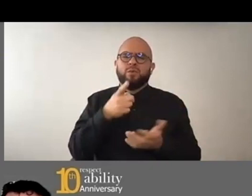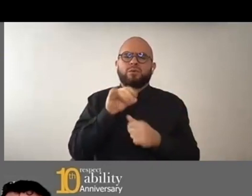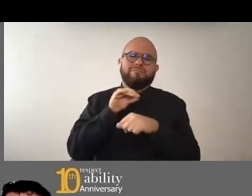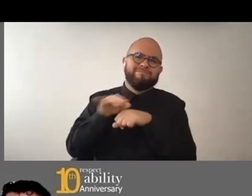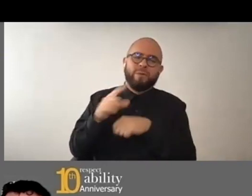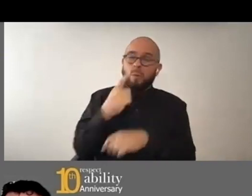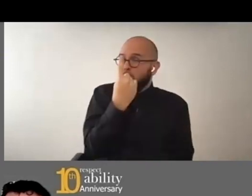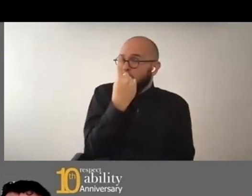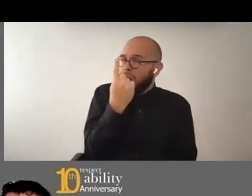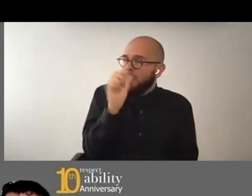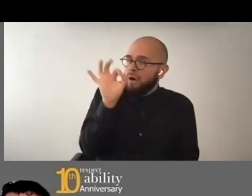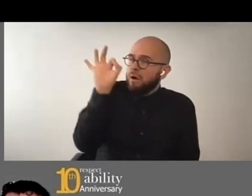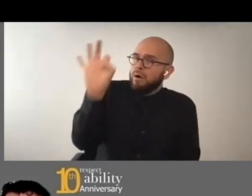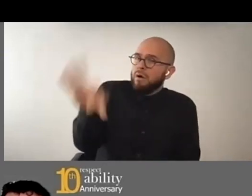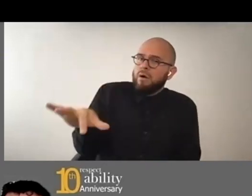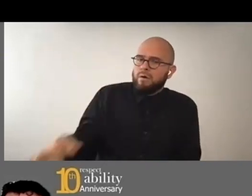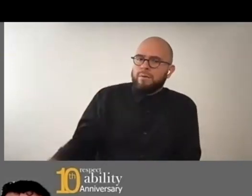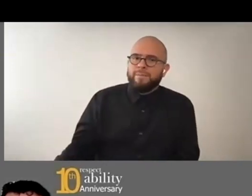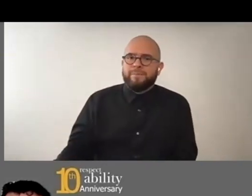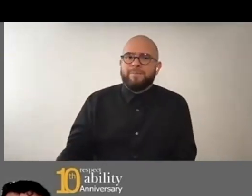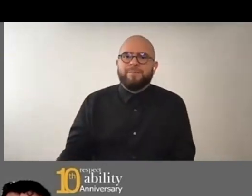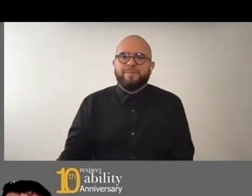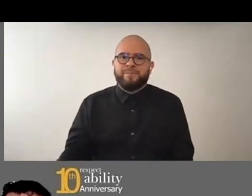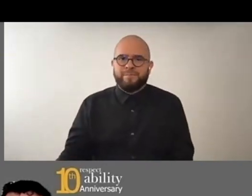on this one. I would say